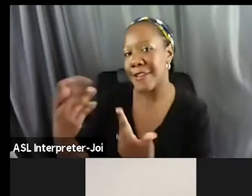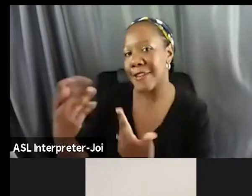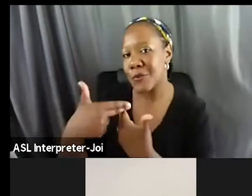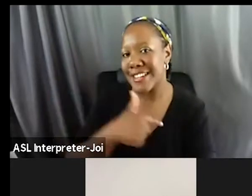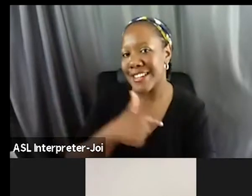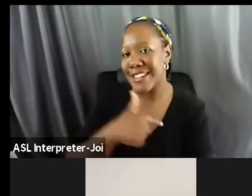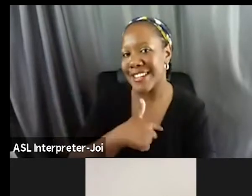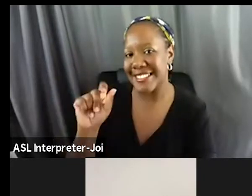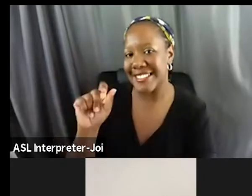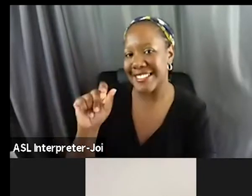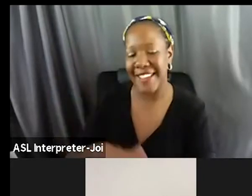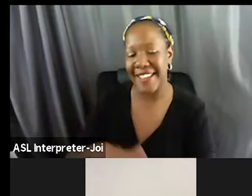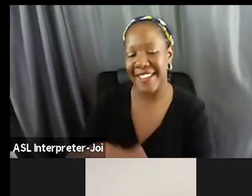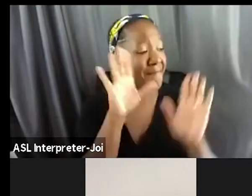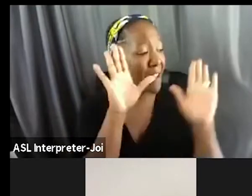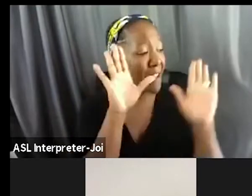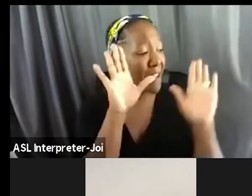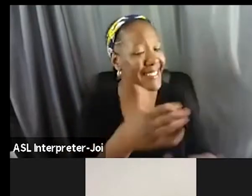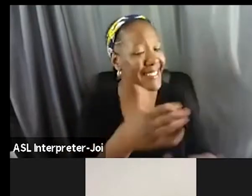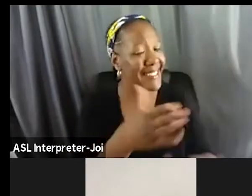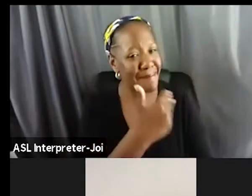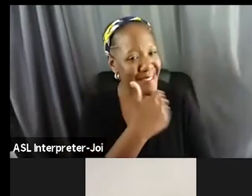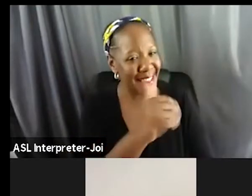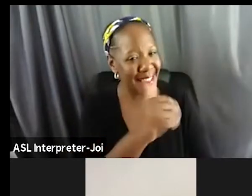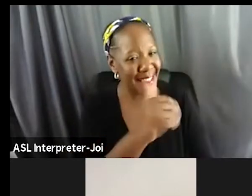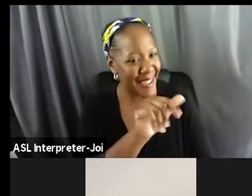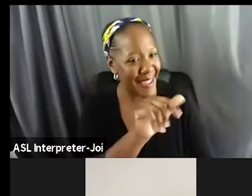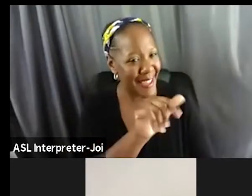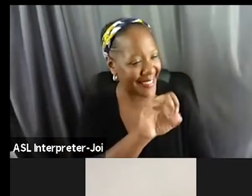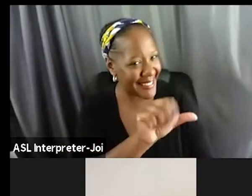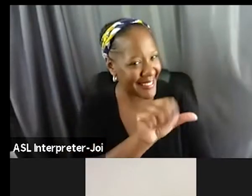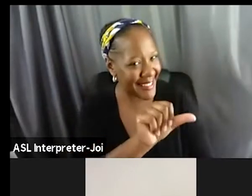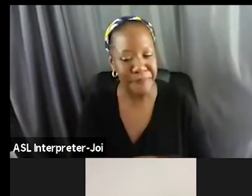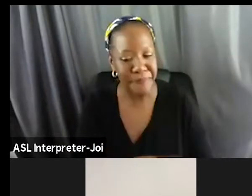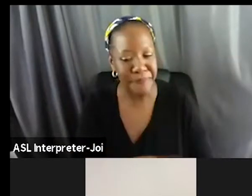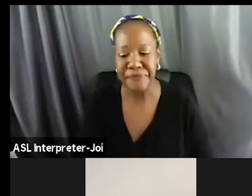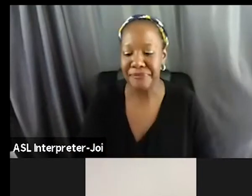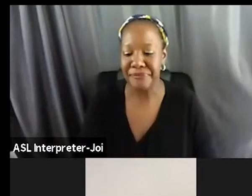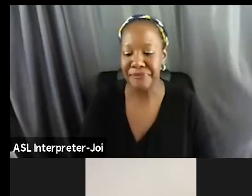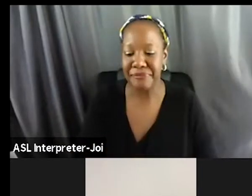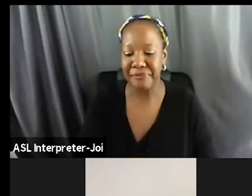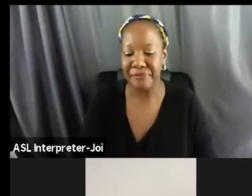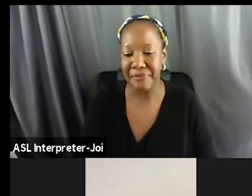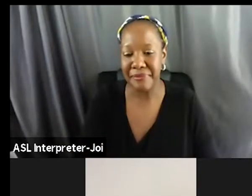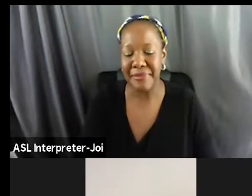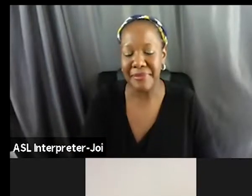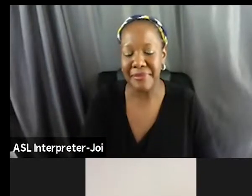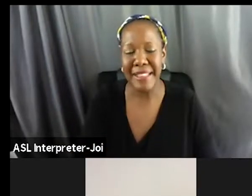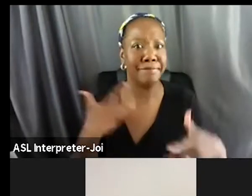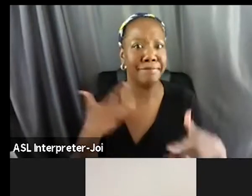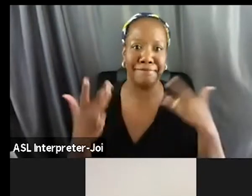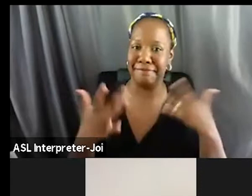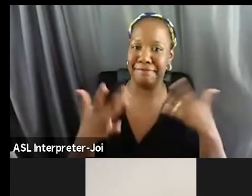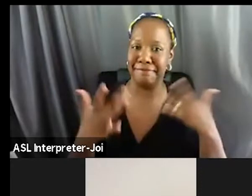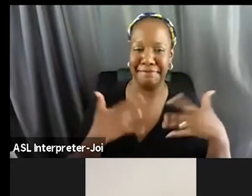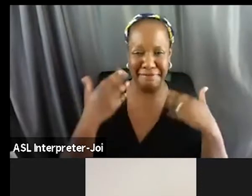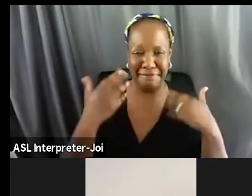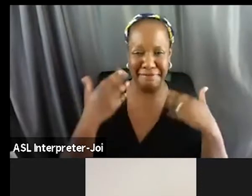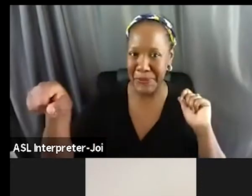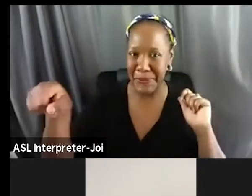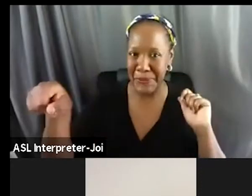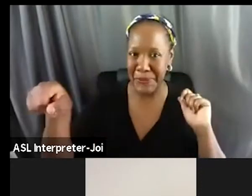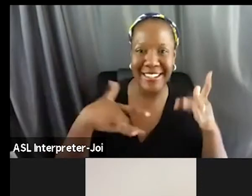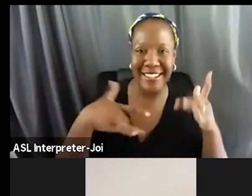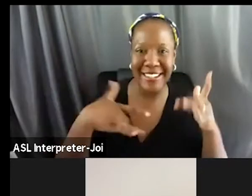Awesome. Thank you, Alyscia. I am super excited, and I hope attendees, you guys are super excited to hear this panel. I just had a